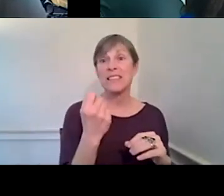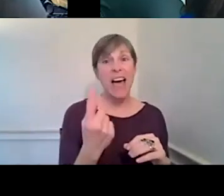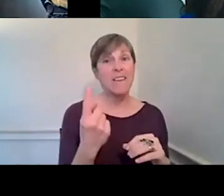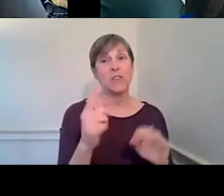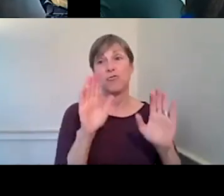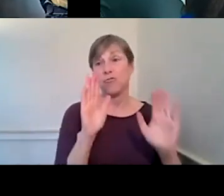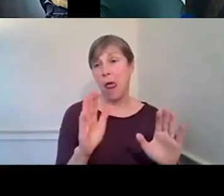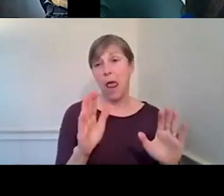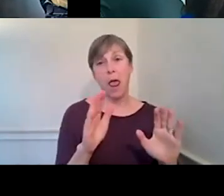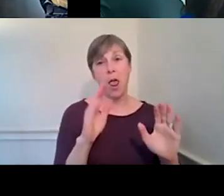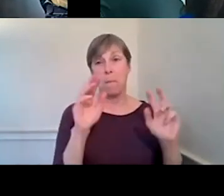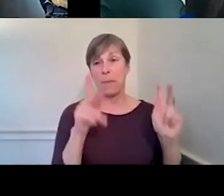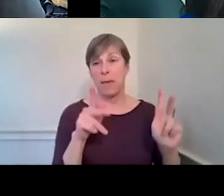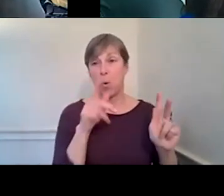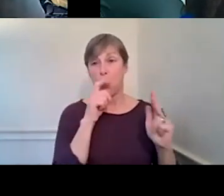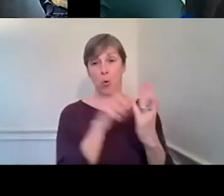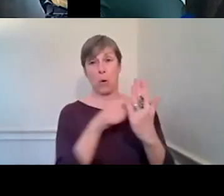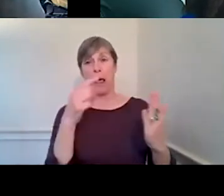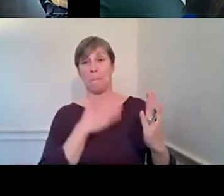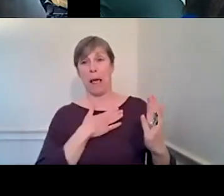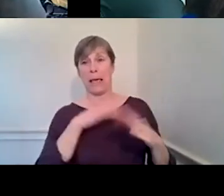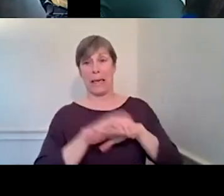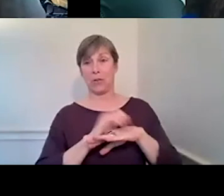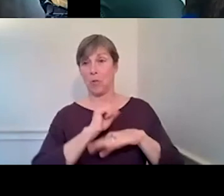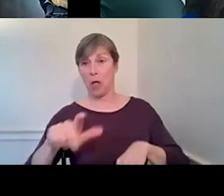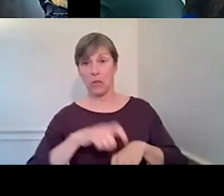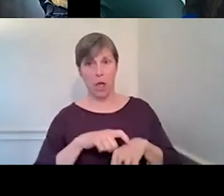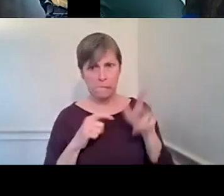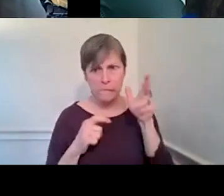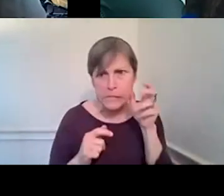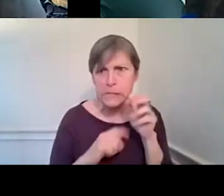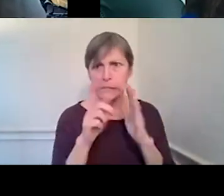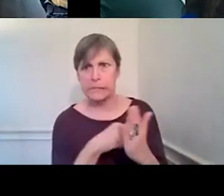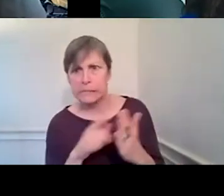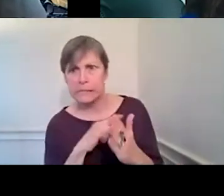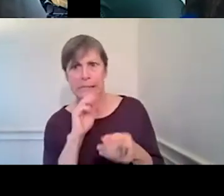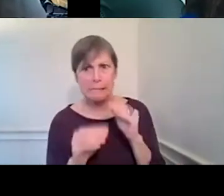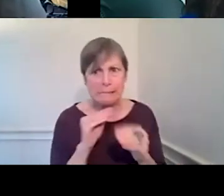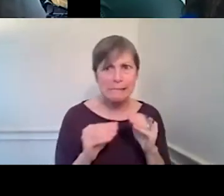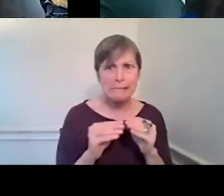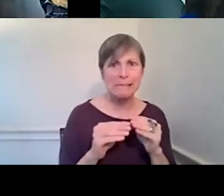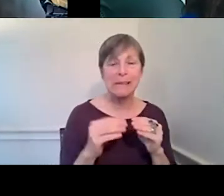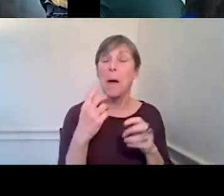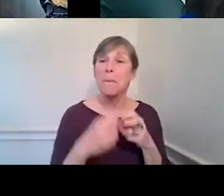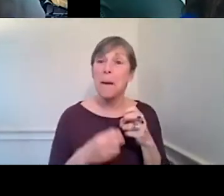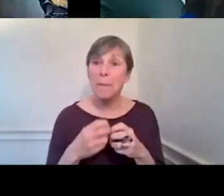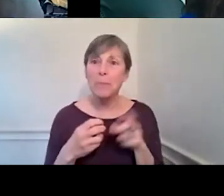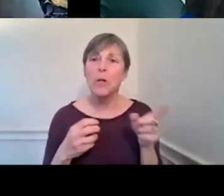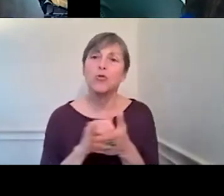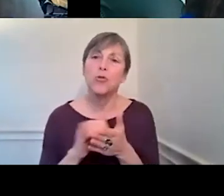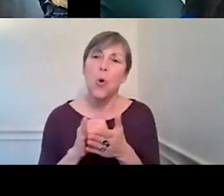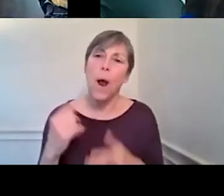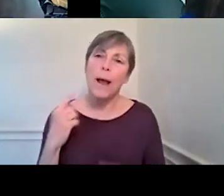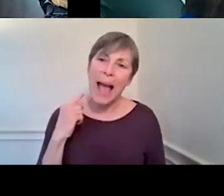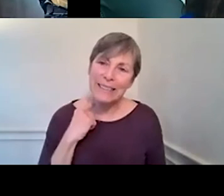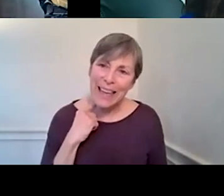critics and to improve my language skill. Here's my only problem. Was it the New York accent or